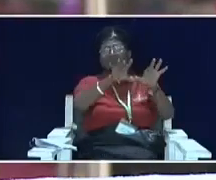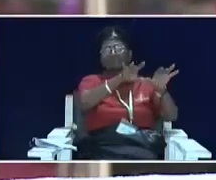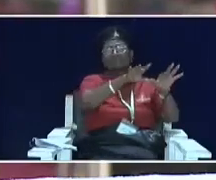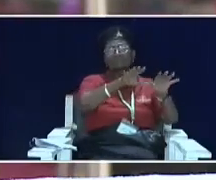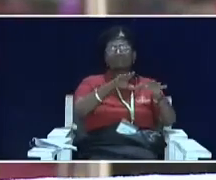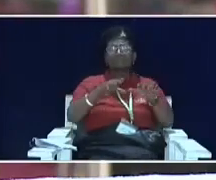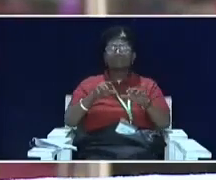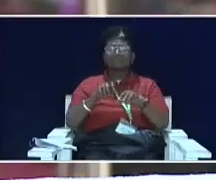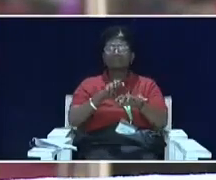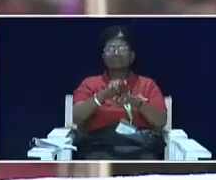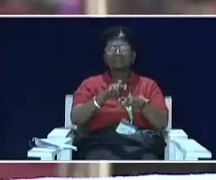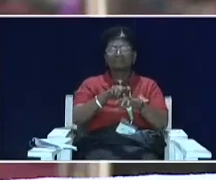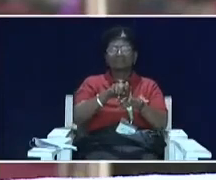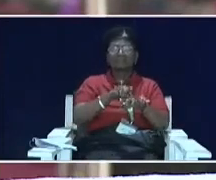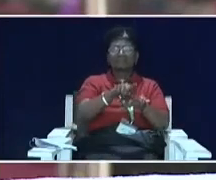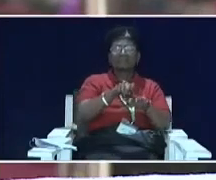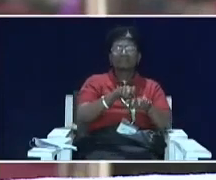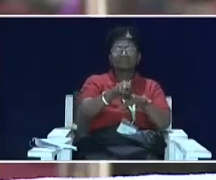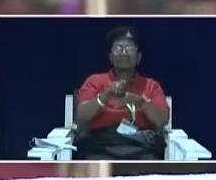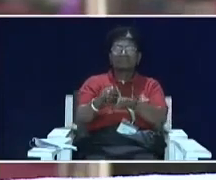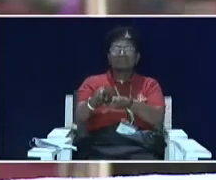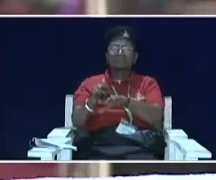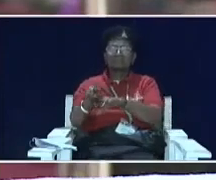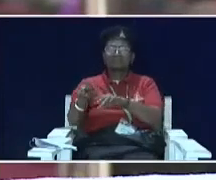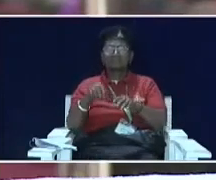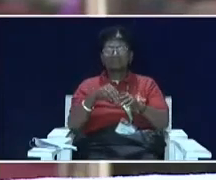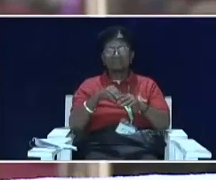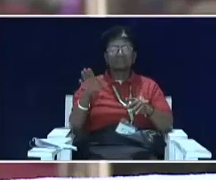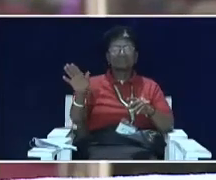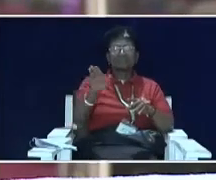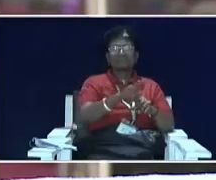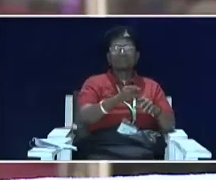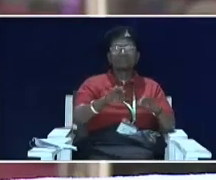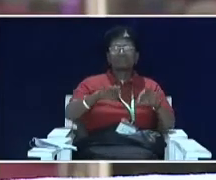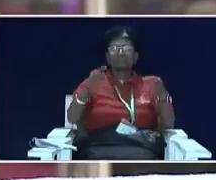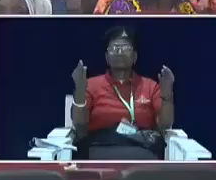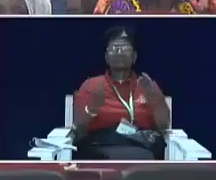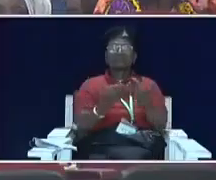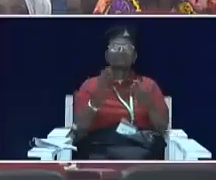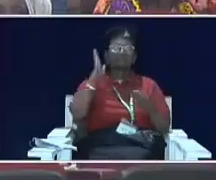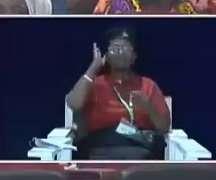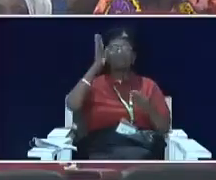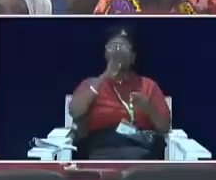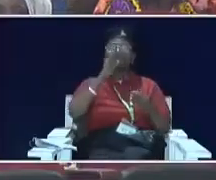and cockroaches in your family will be consumed.